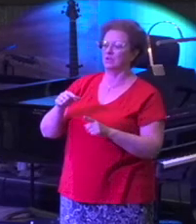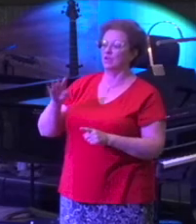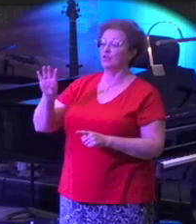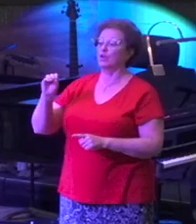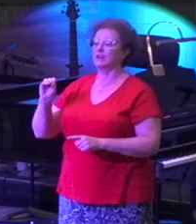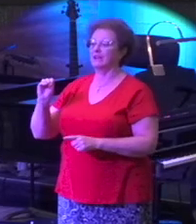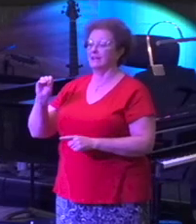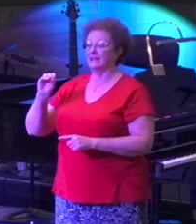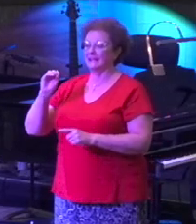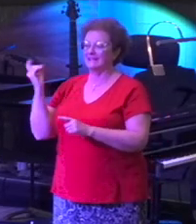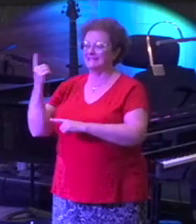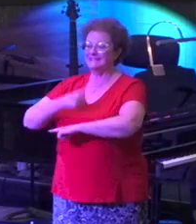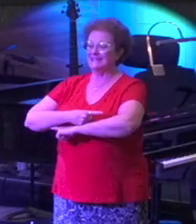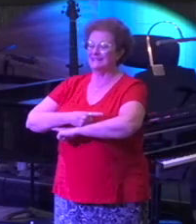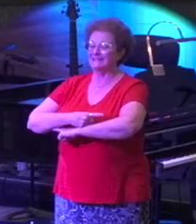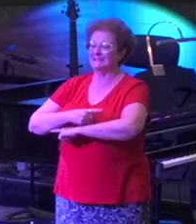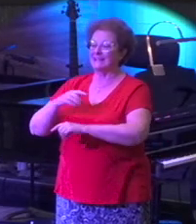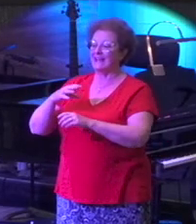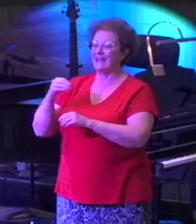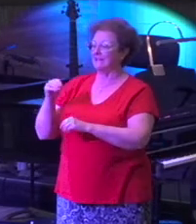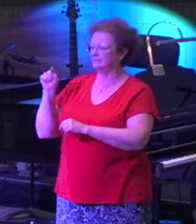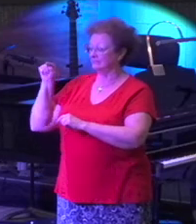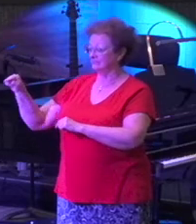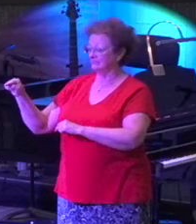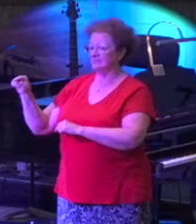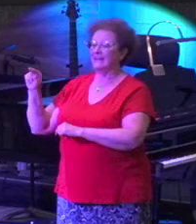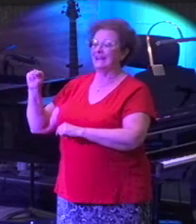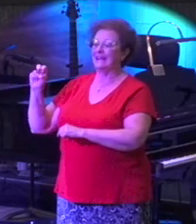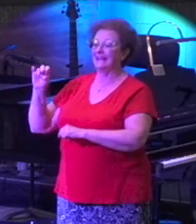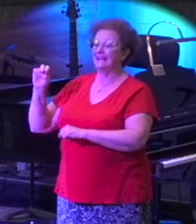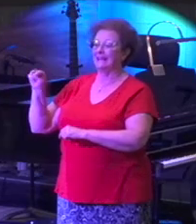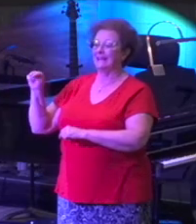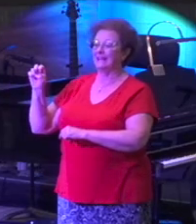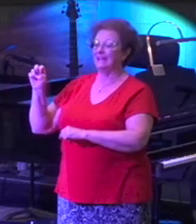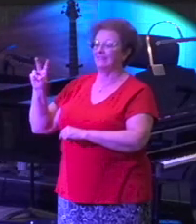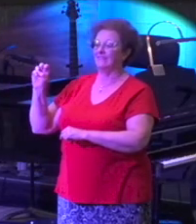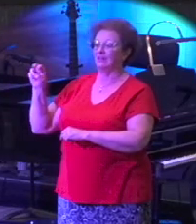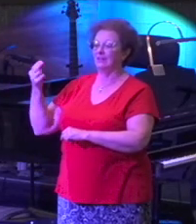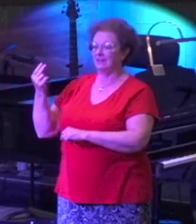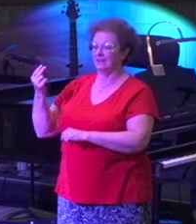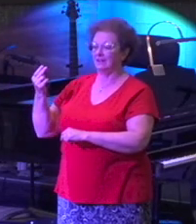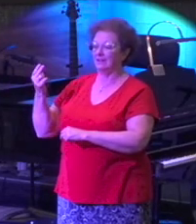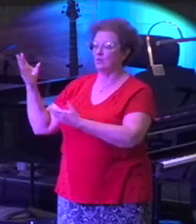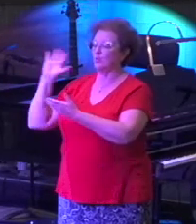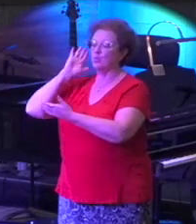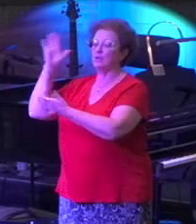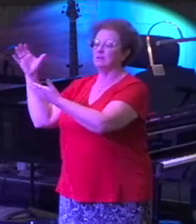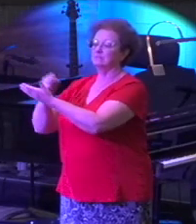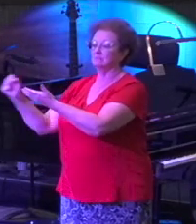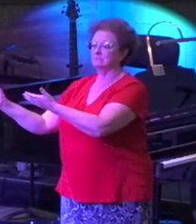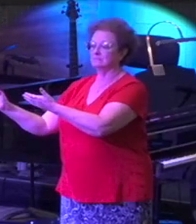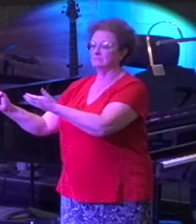be destroyed. That's it. That's his whole message. It's only 6 words in Hebrew. This is